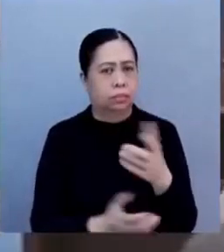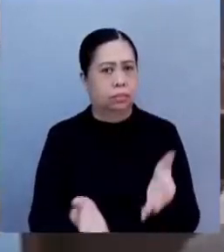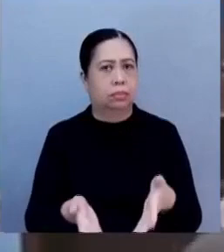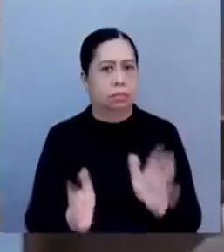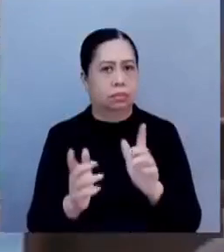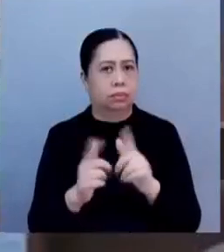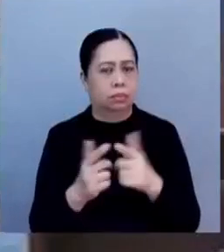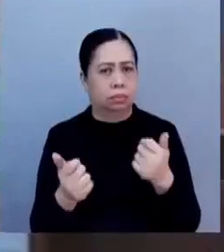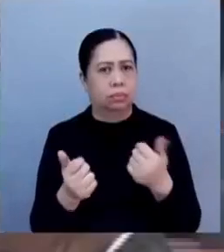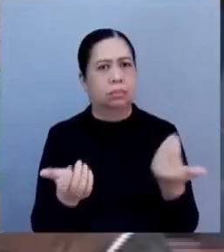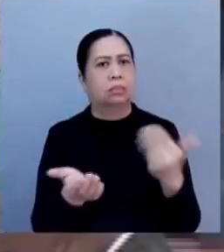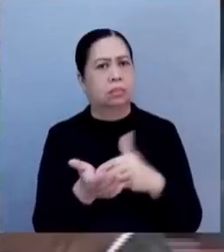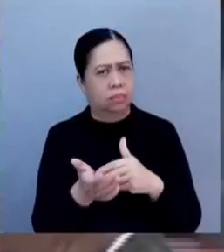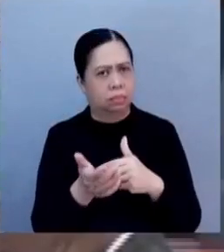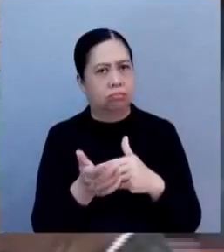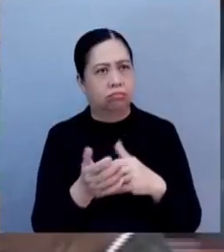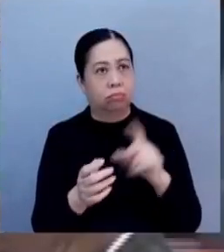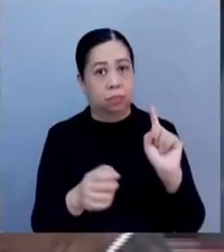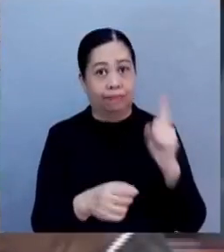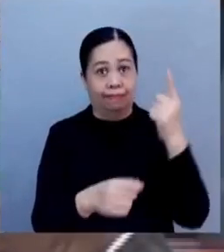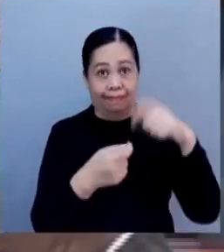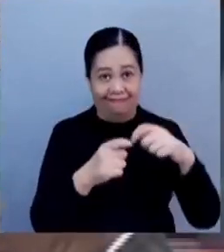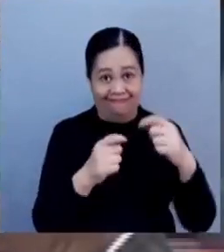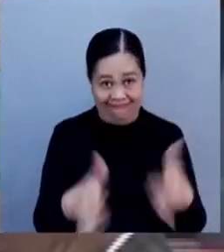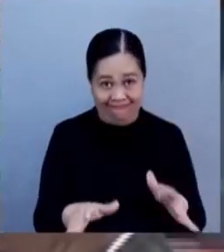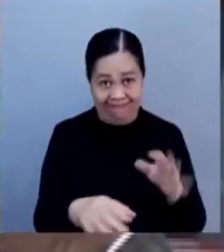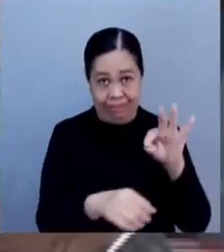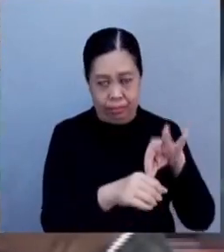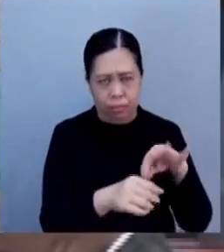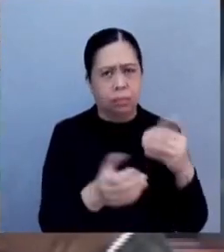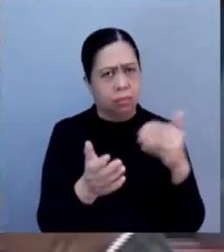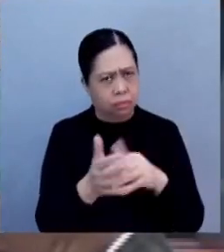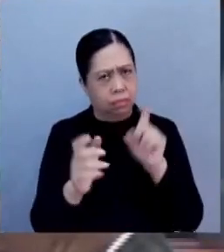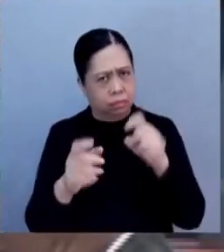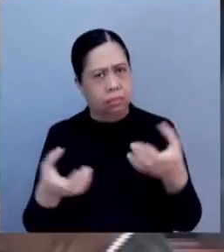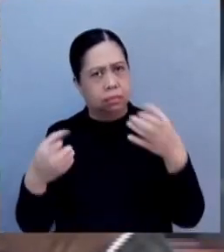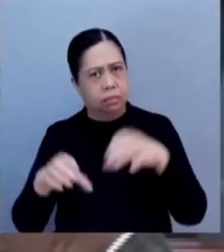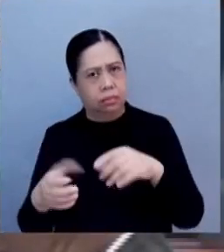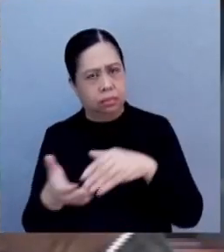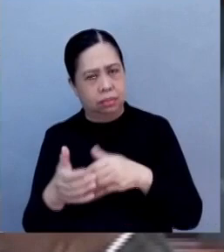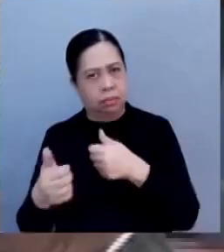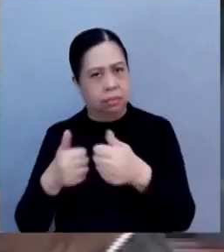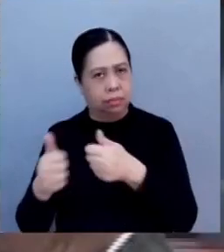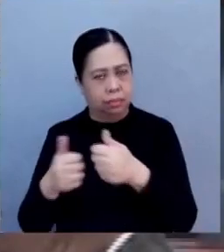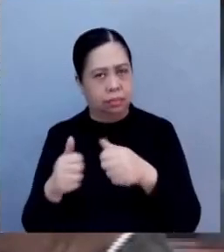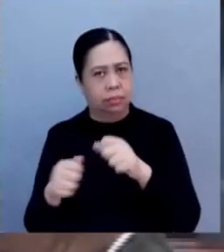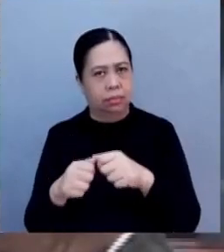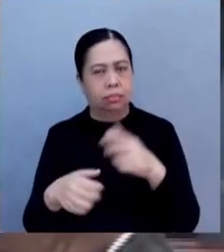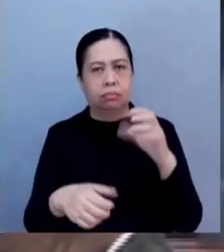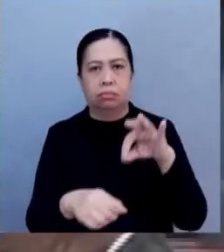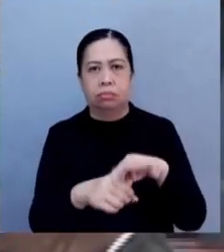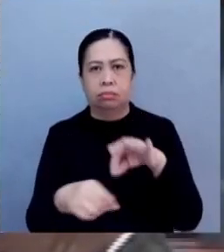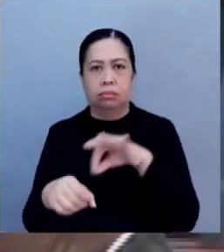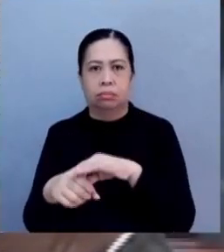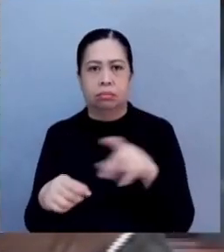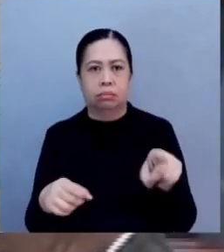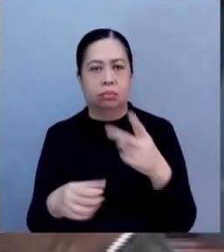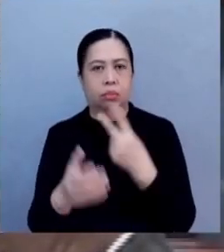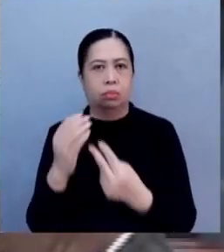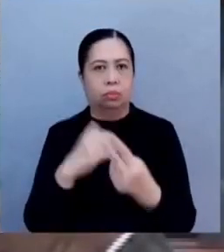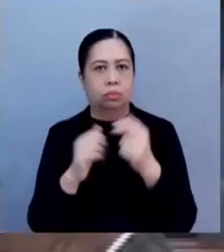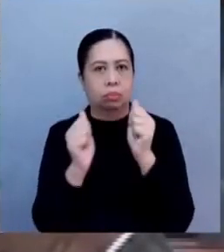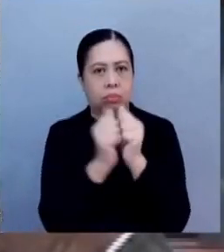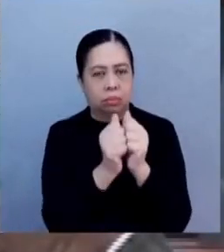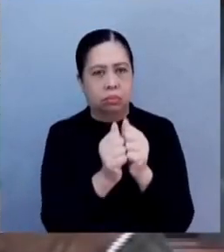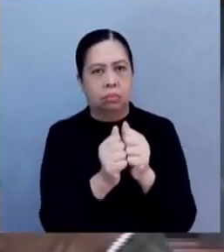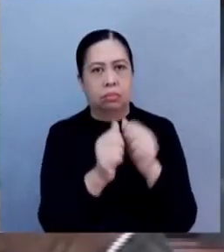for re-election after their first term. He also wants the president and the vice president to be elected as joint candidates. Padilla